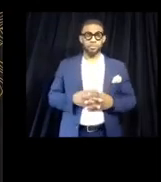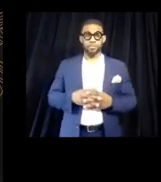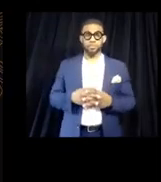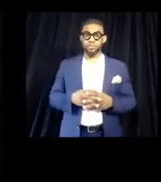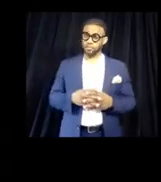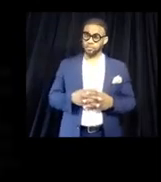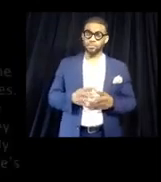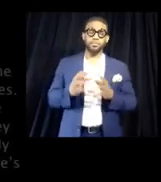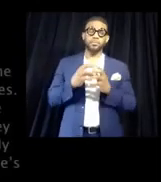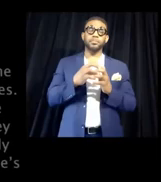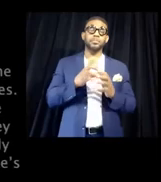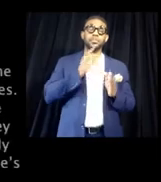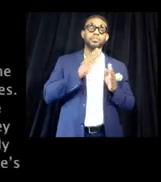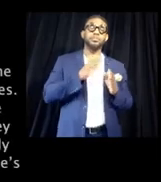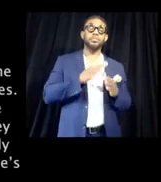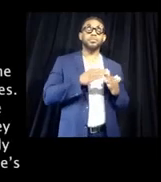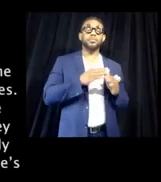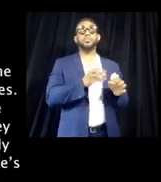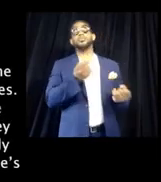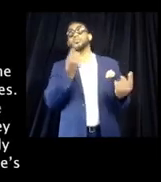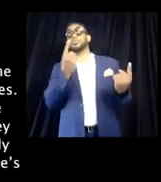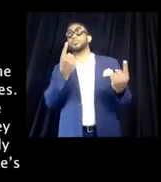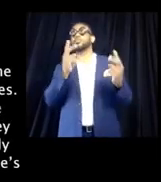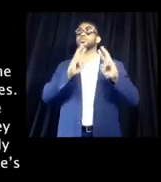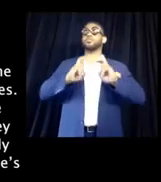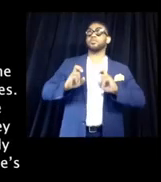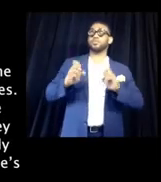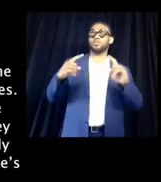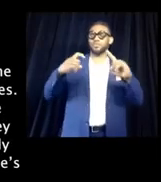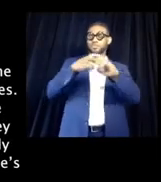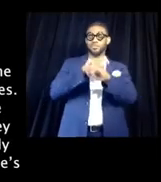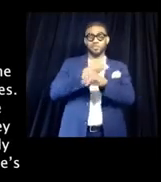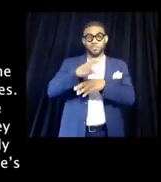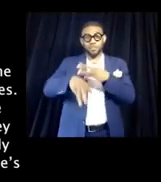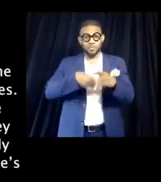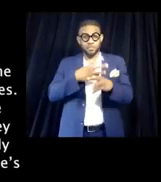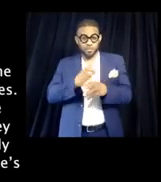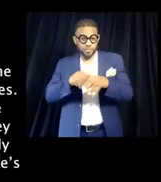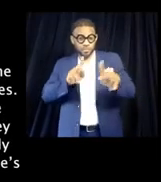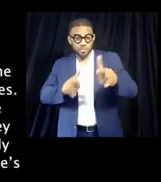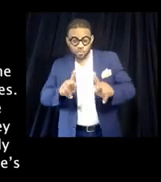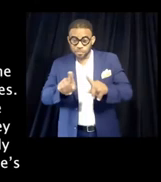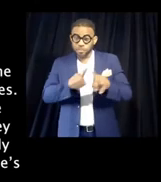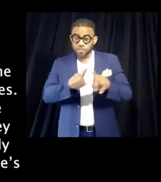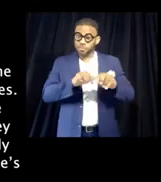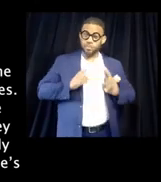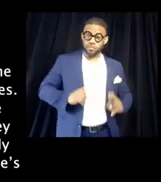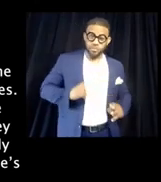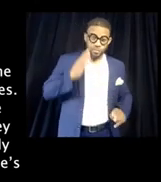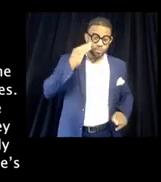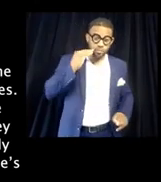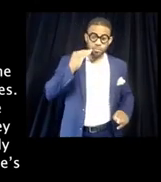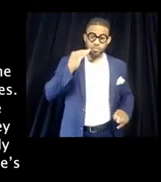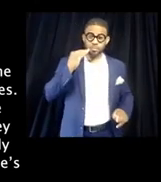quote. Intersectionality is a way of understanding and analyzing the complexity in the world, in people, and in